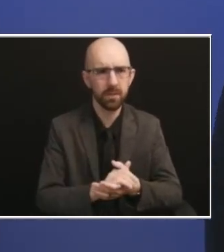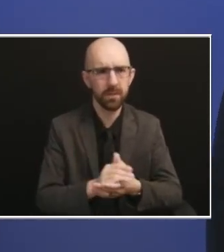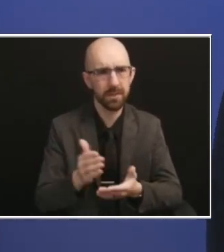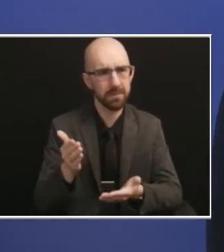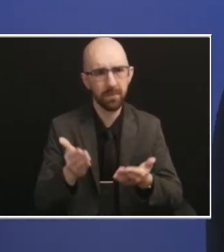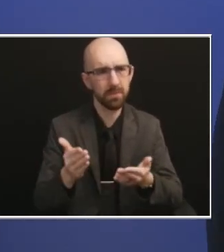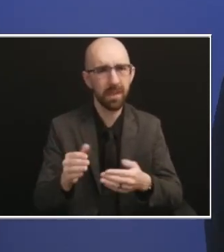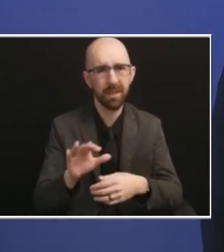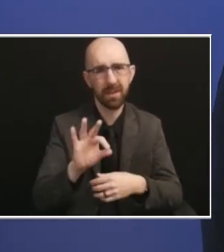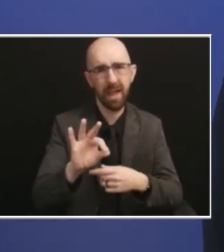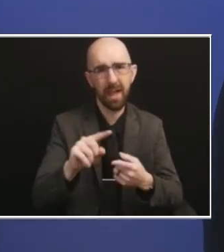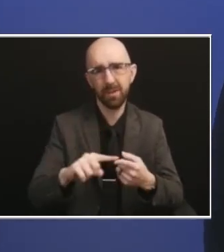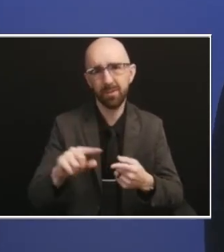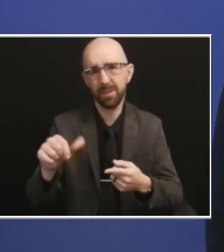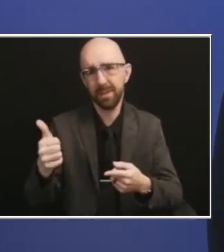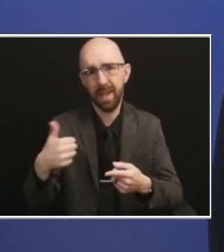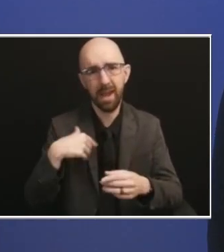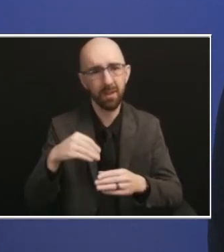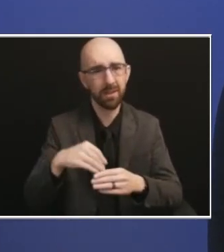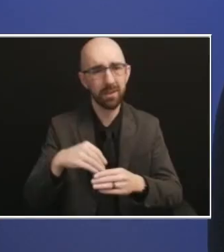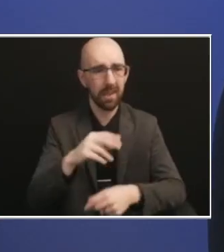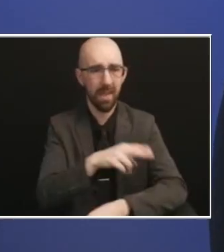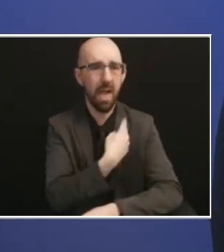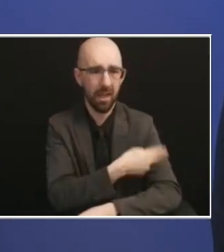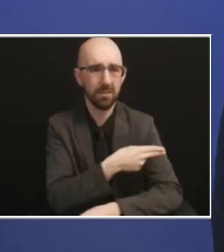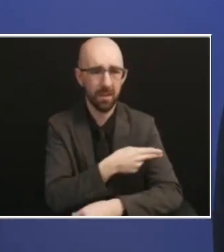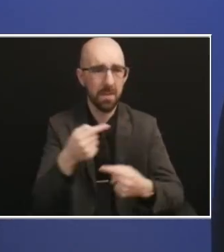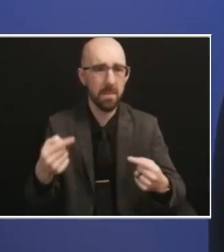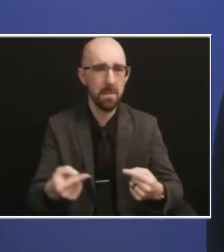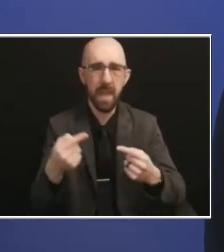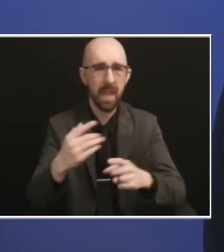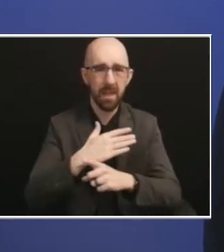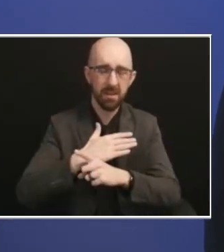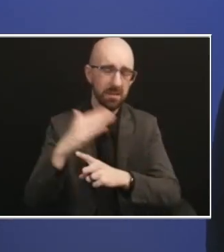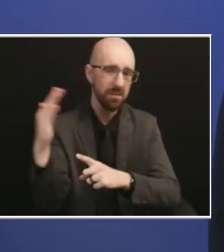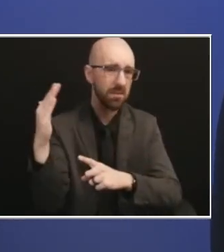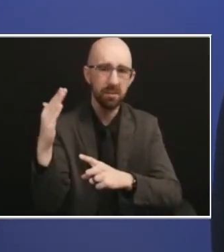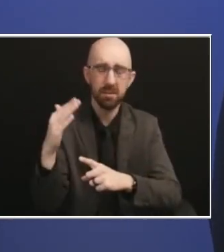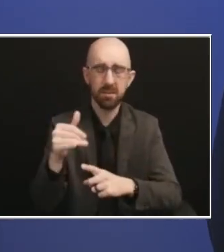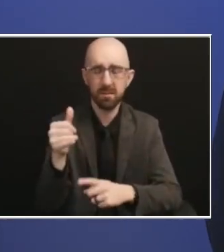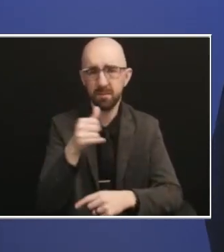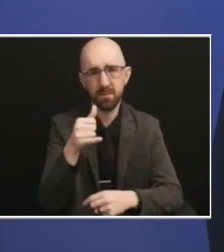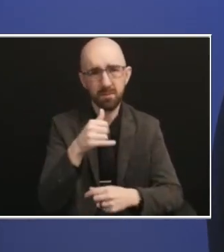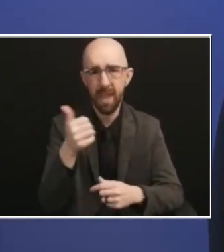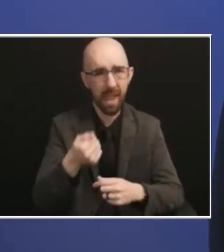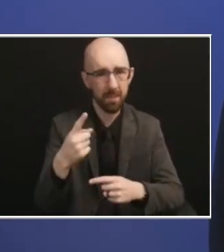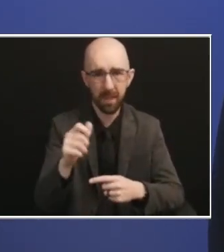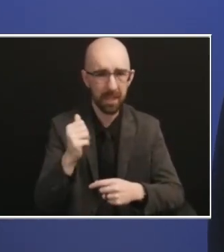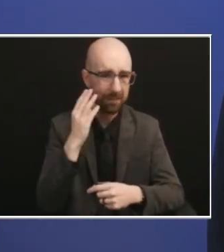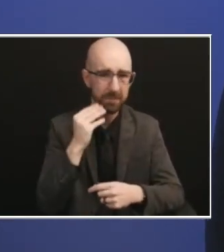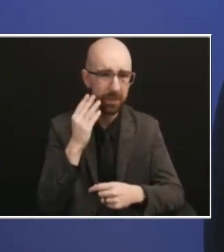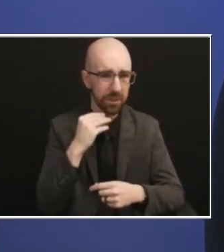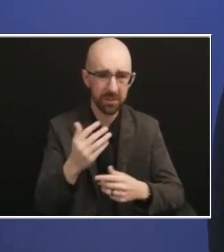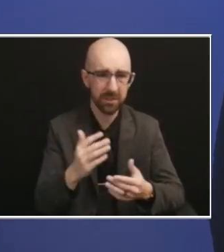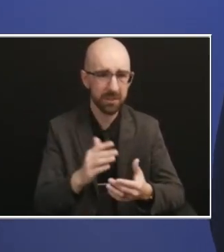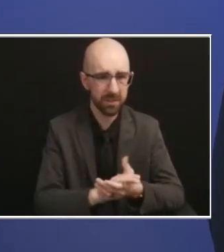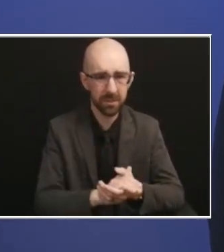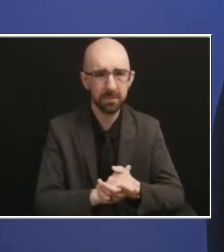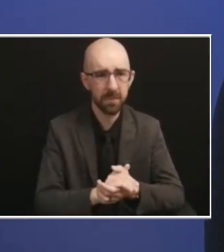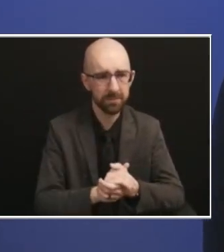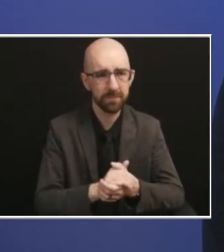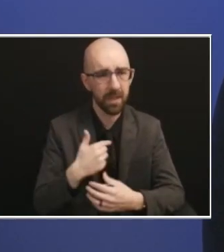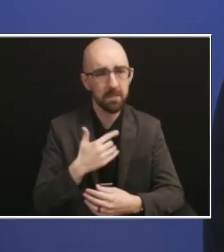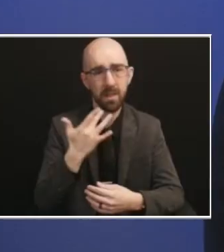10 while I was in the hospital. Wow. About the most painful thing I think anybody could go through. who, but I'm lucky to have